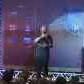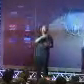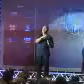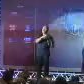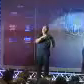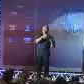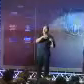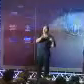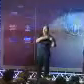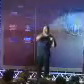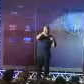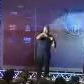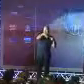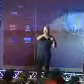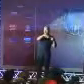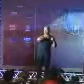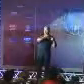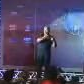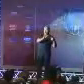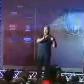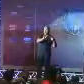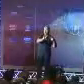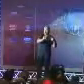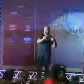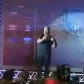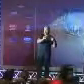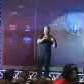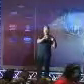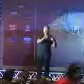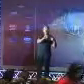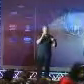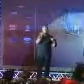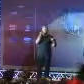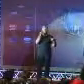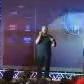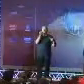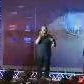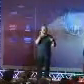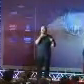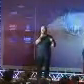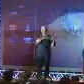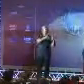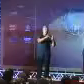28,000 of them are in sales and marketing, and therefore have no useful purpose.